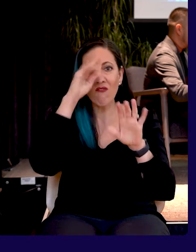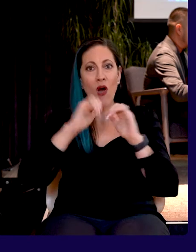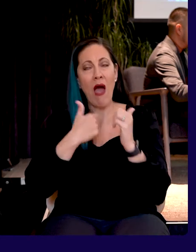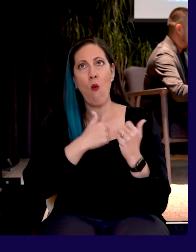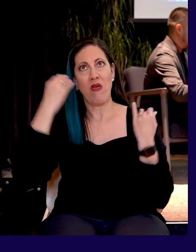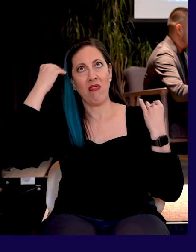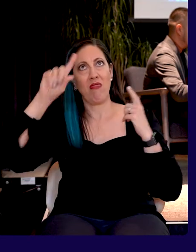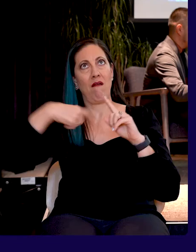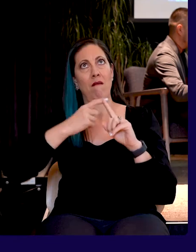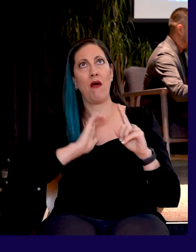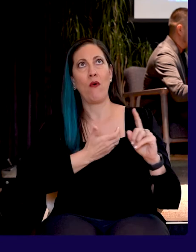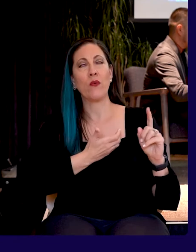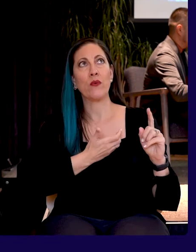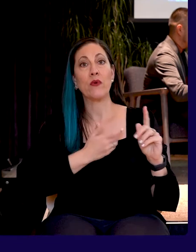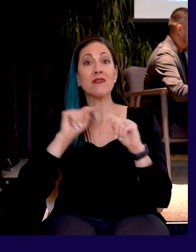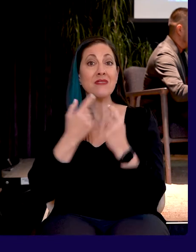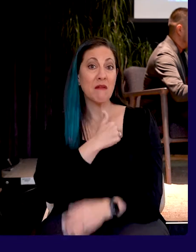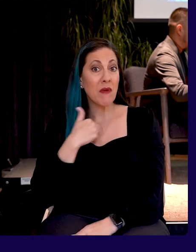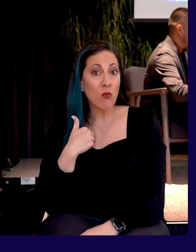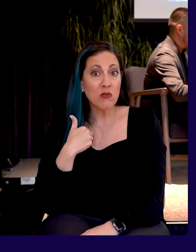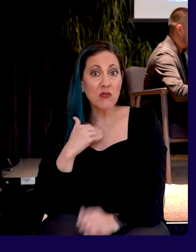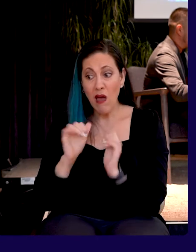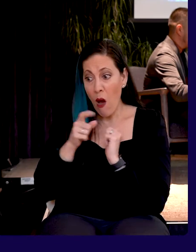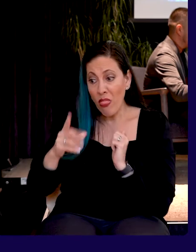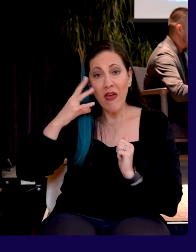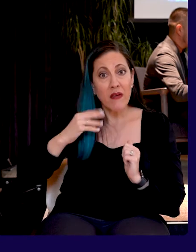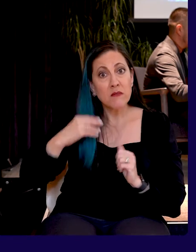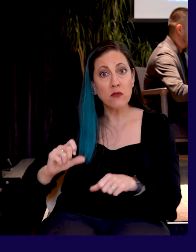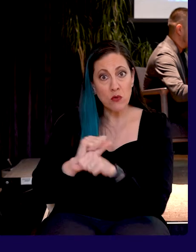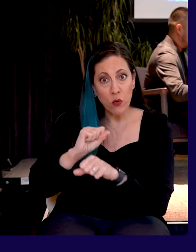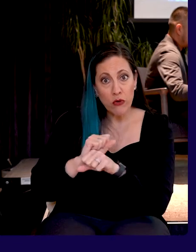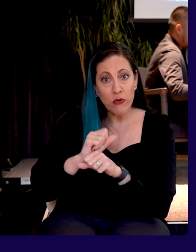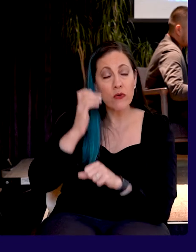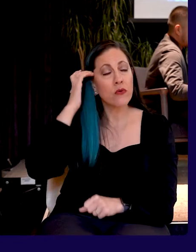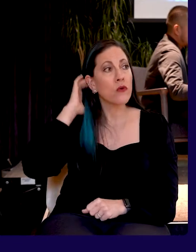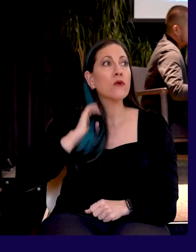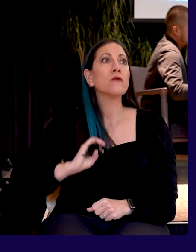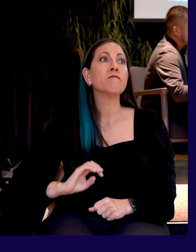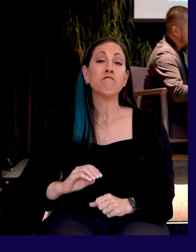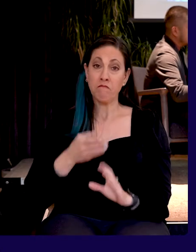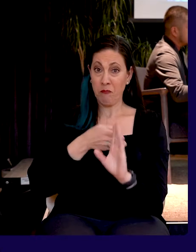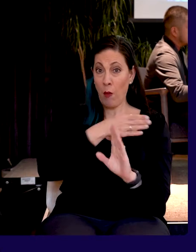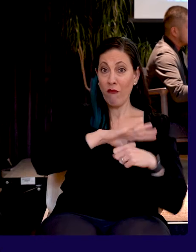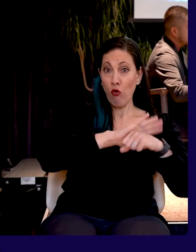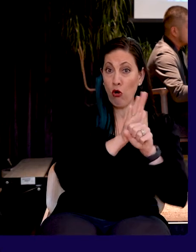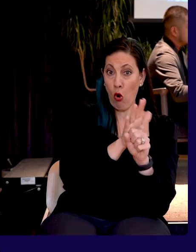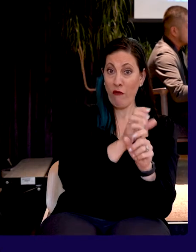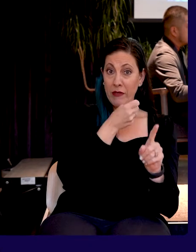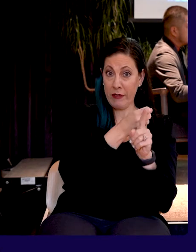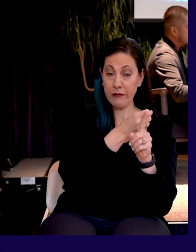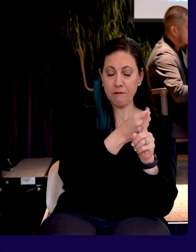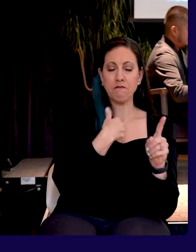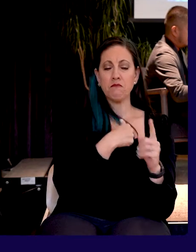think about our team members and how they experience work. We also, right before the pandemic, had started thinking